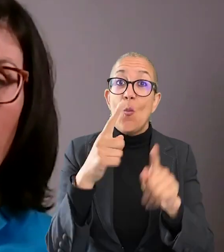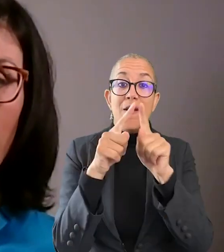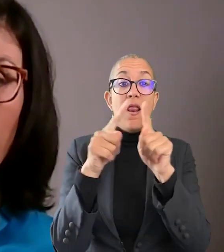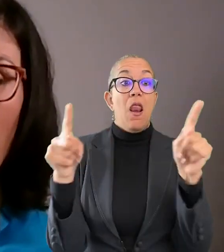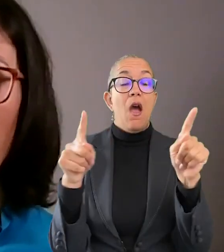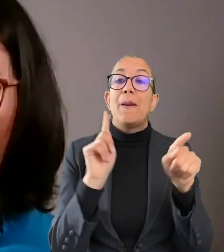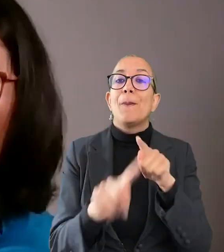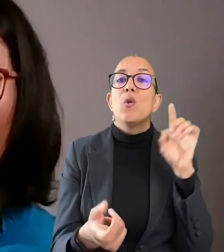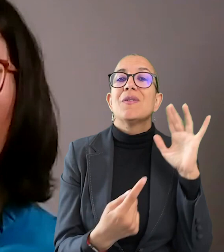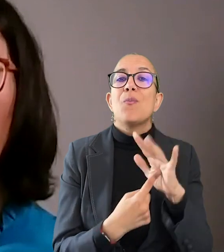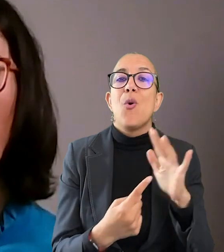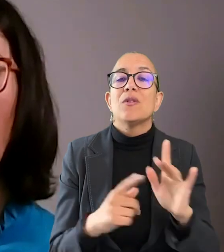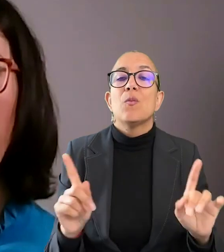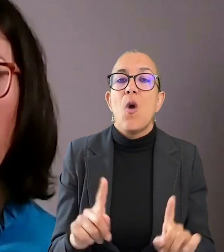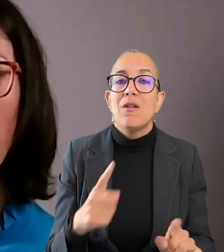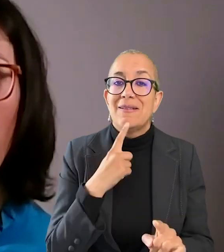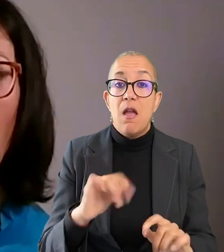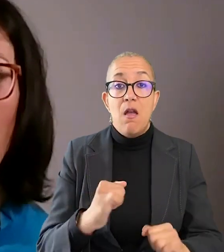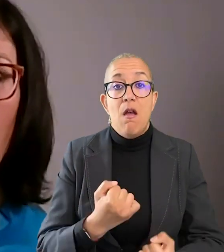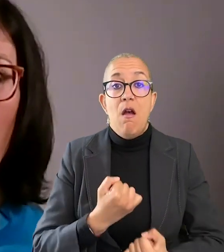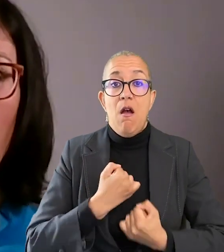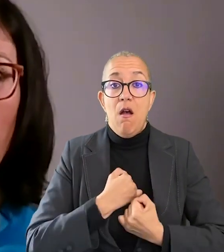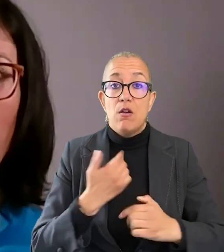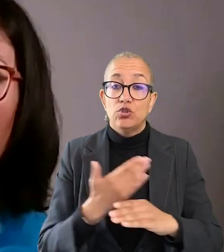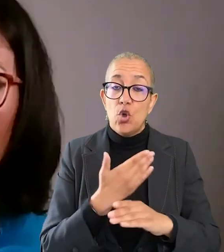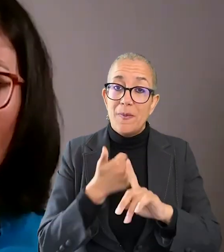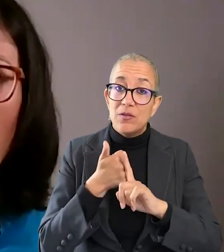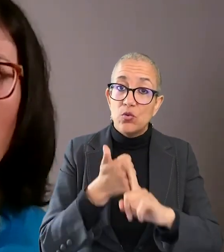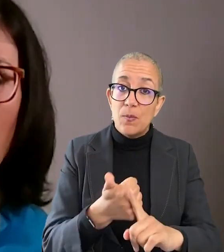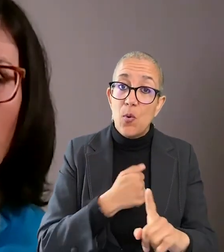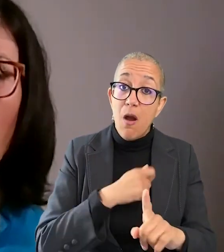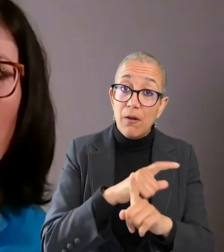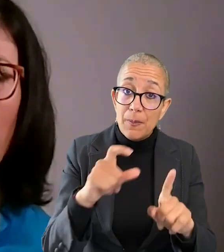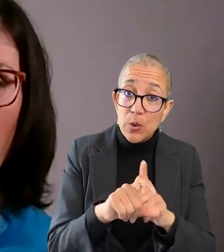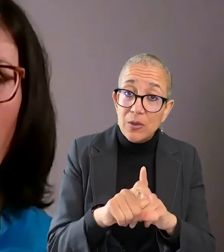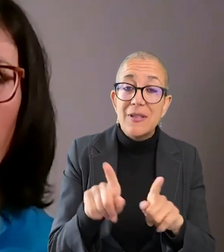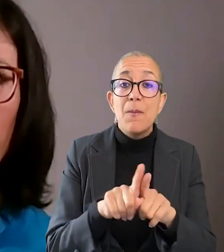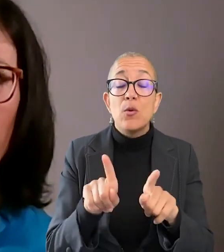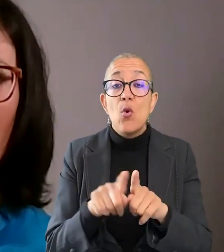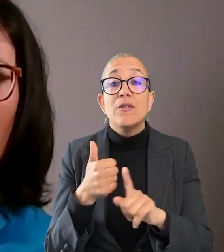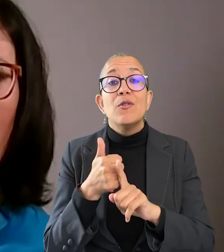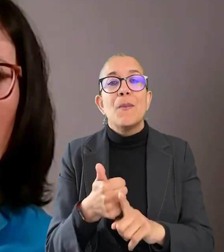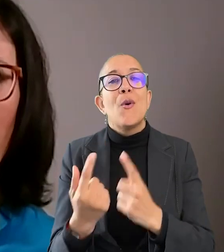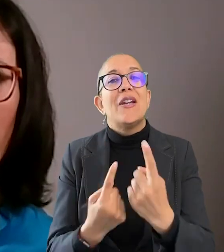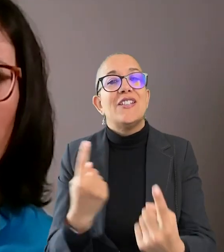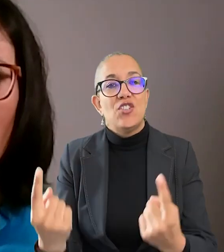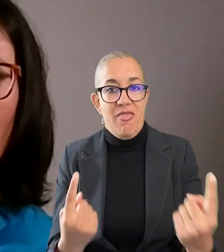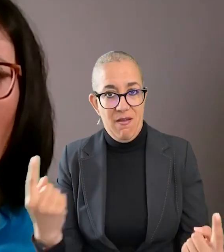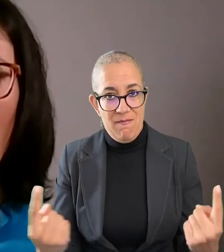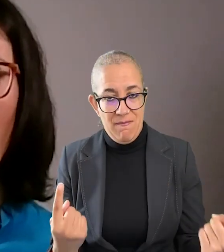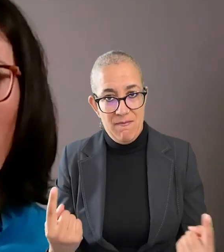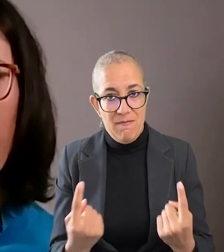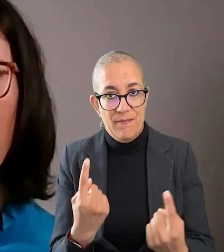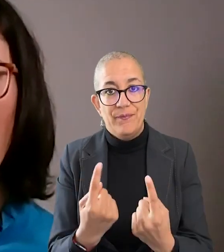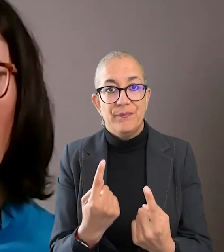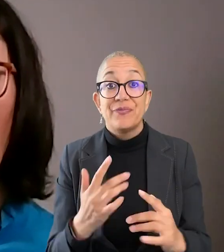most important bit is that our job is to support our community, but it's also to support each other. And if